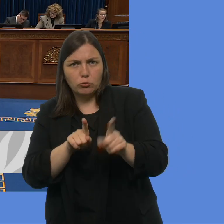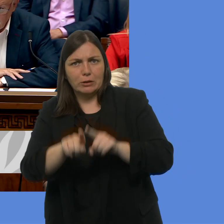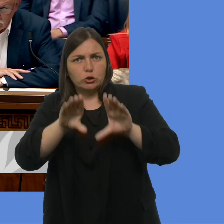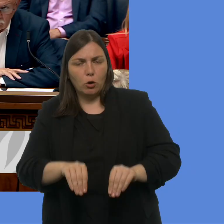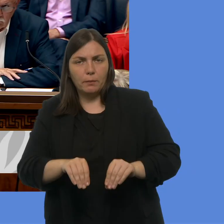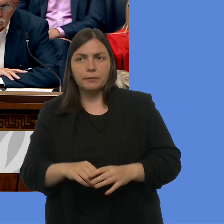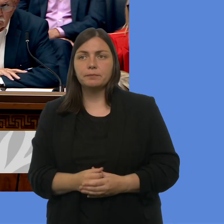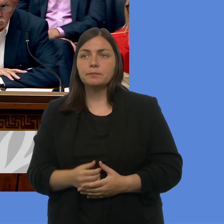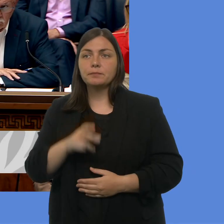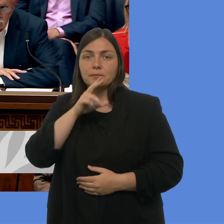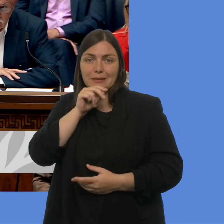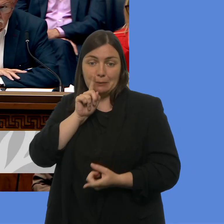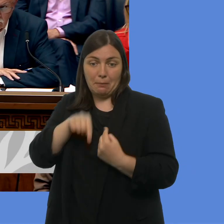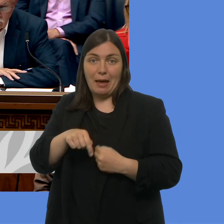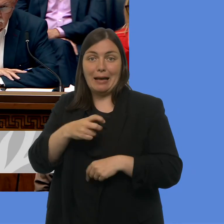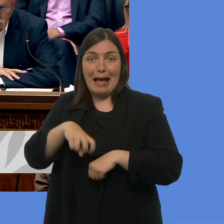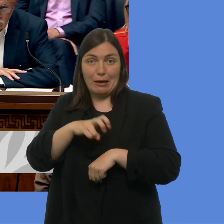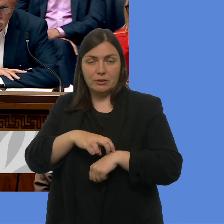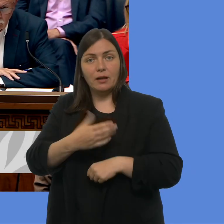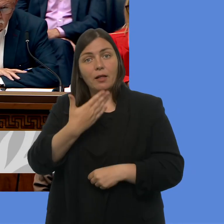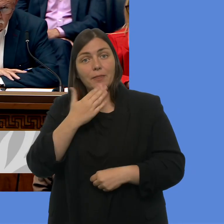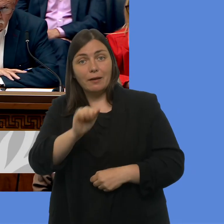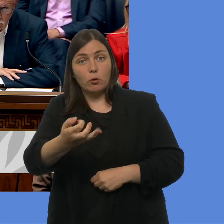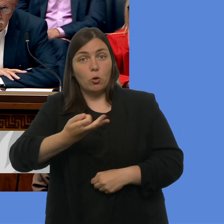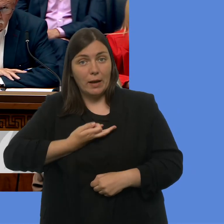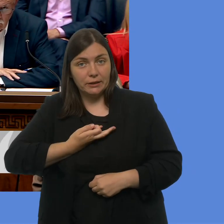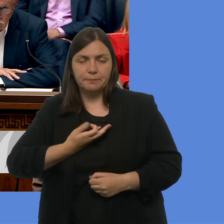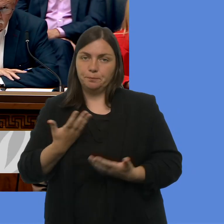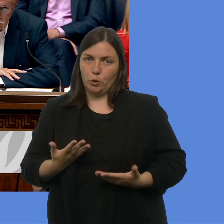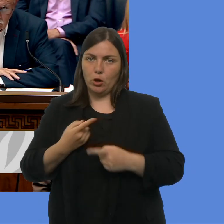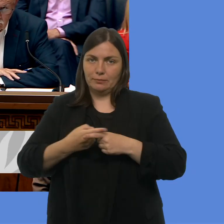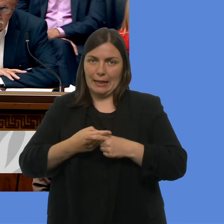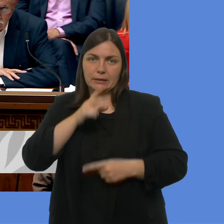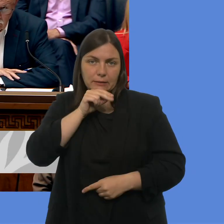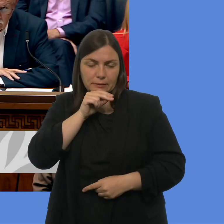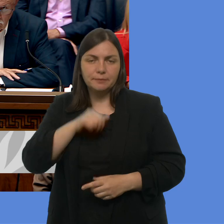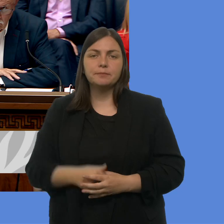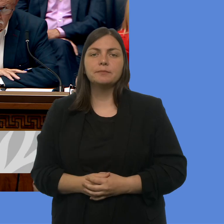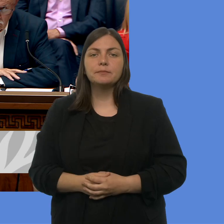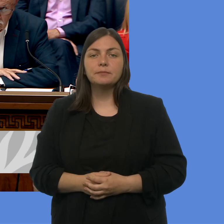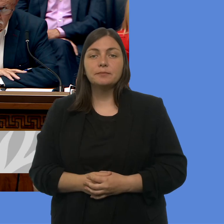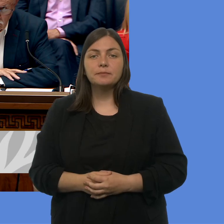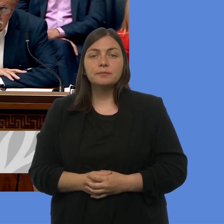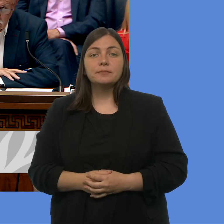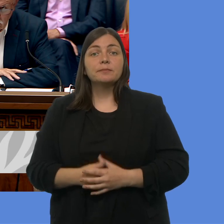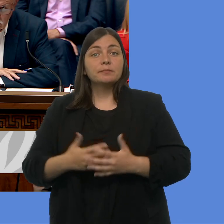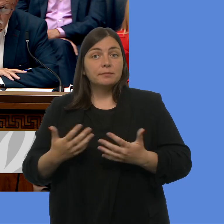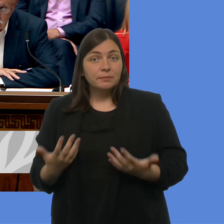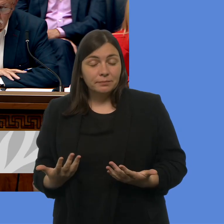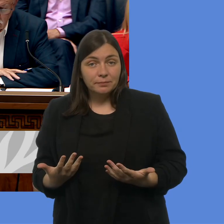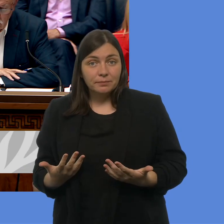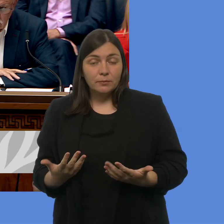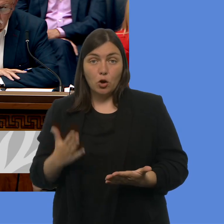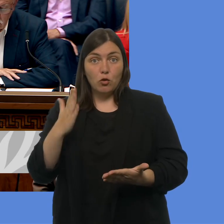I thank the member for the question. Well, I suppose the starting point for addressing illegal, unregulated and dangerous bonfires lies here